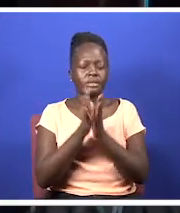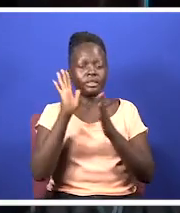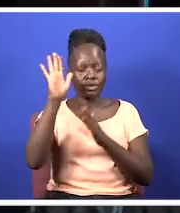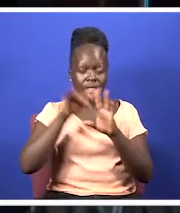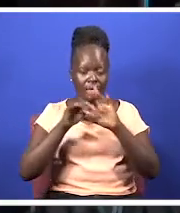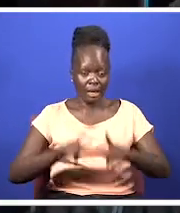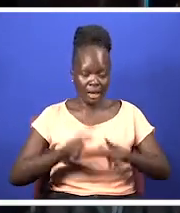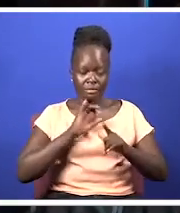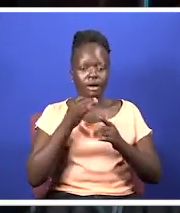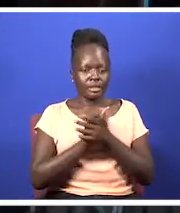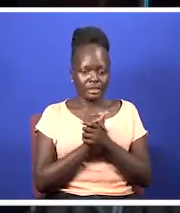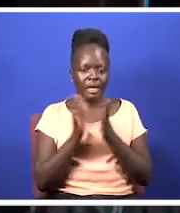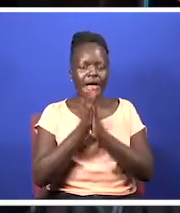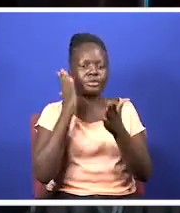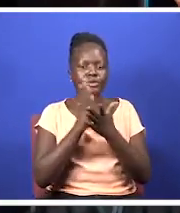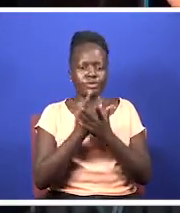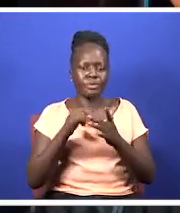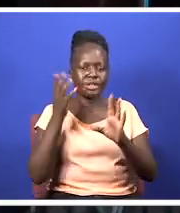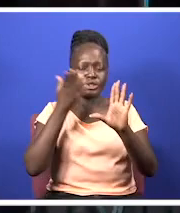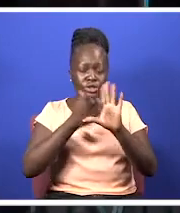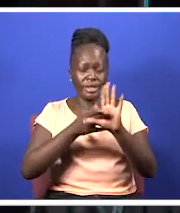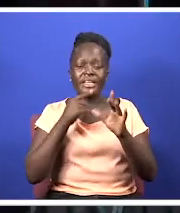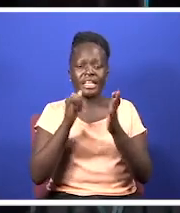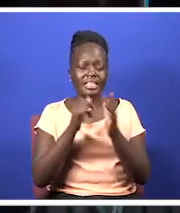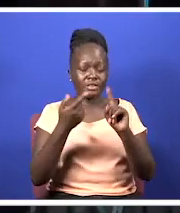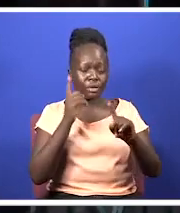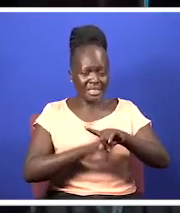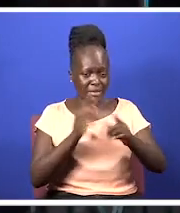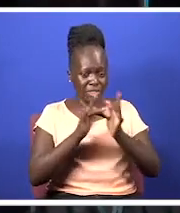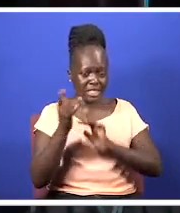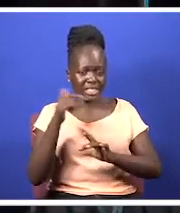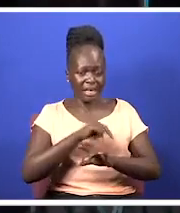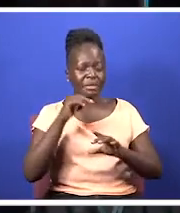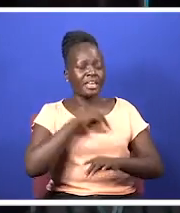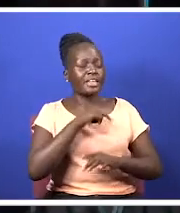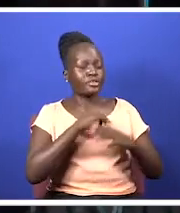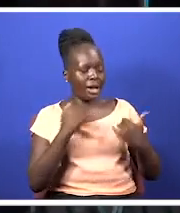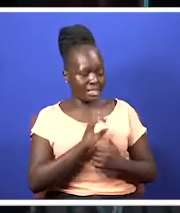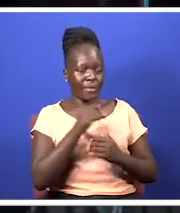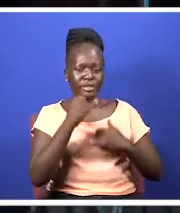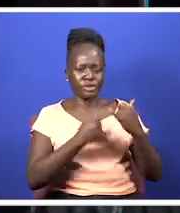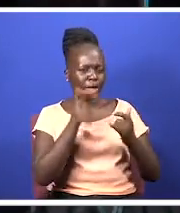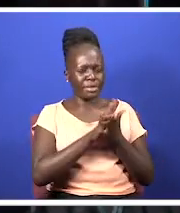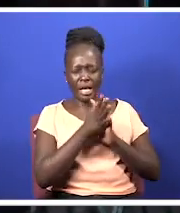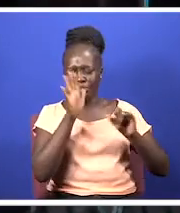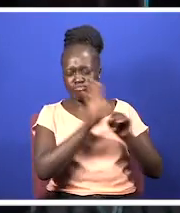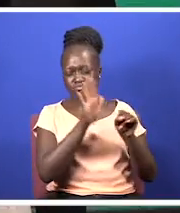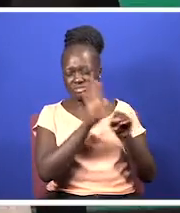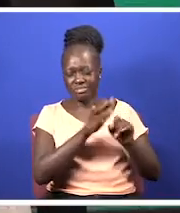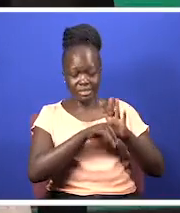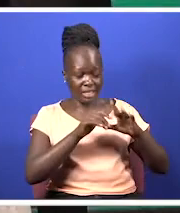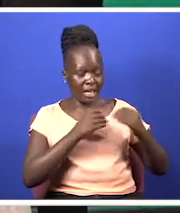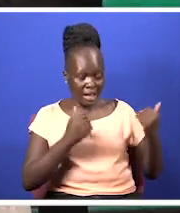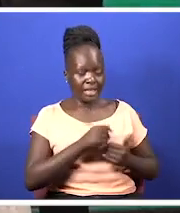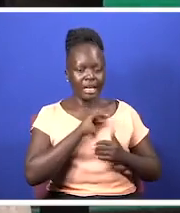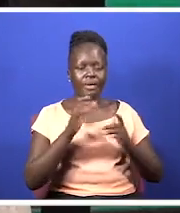celebrate you in our lives. And indeed, we can join in saying that since Jesus came into our hearts, joy has been flooding in our hearts